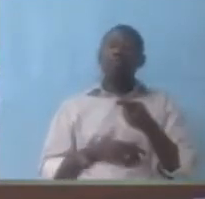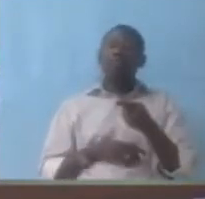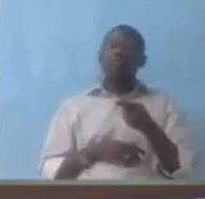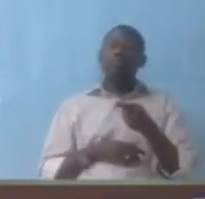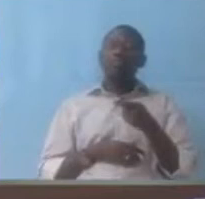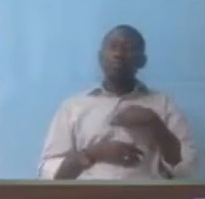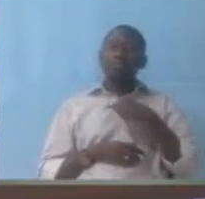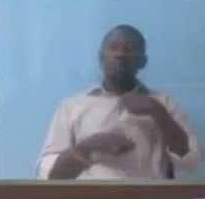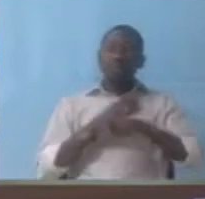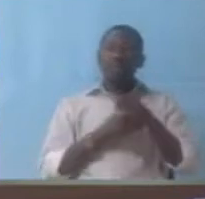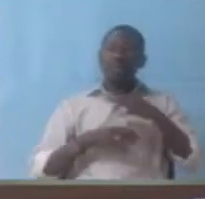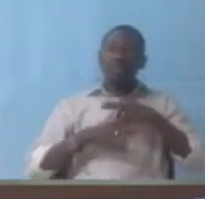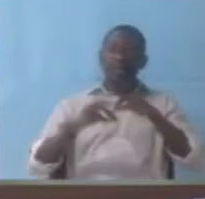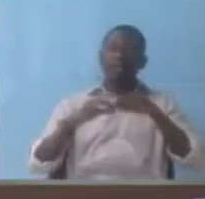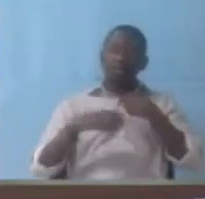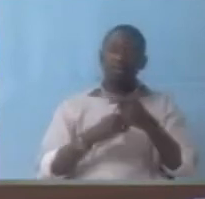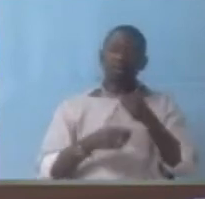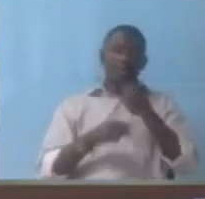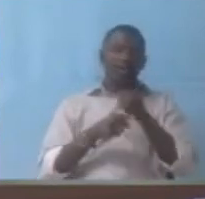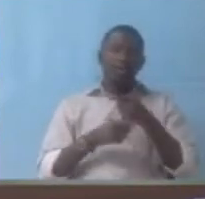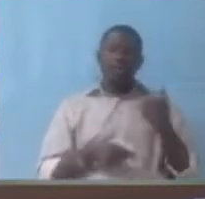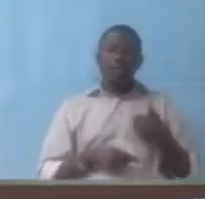was in the interests of the public.